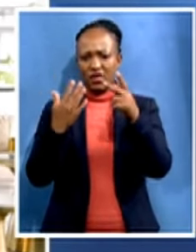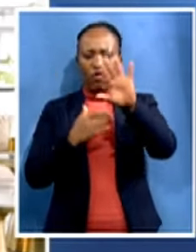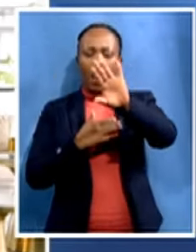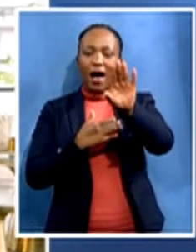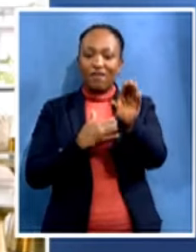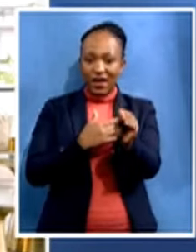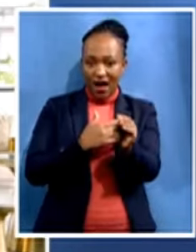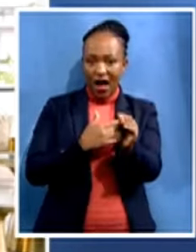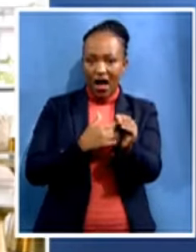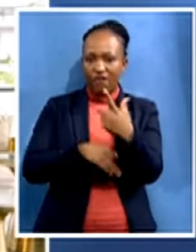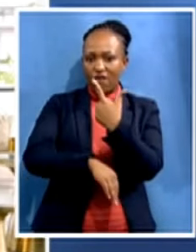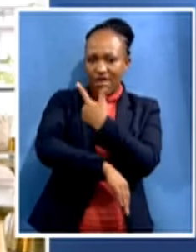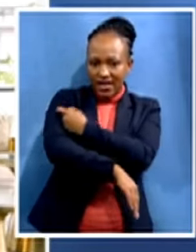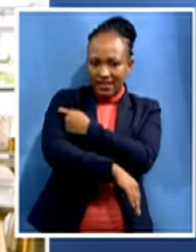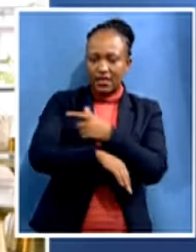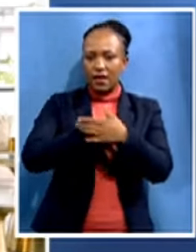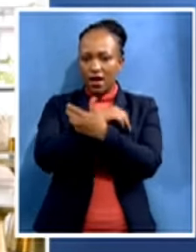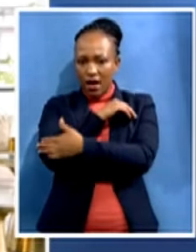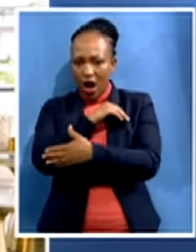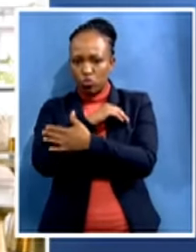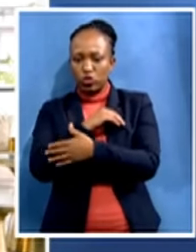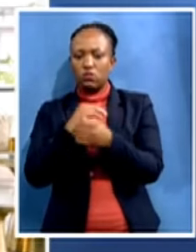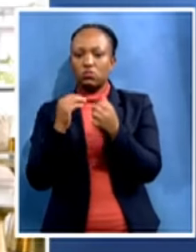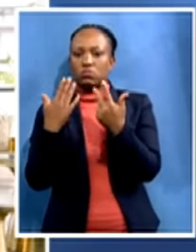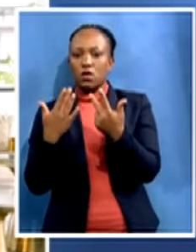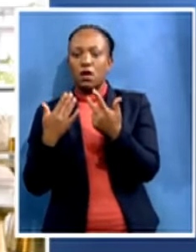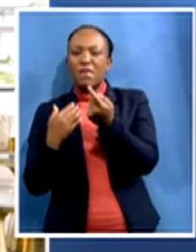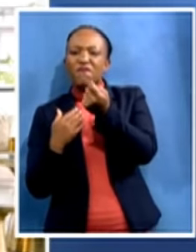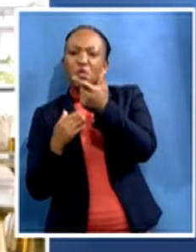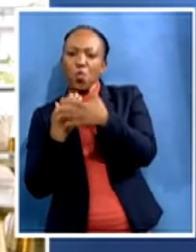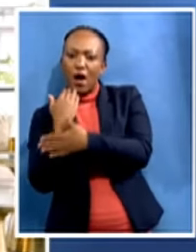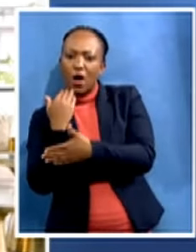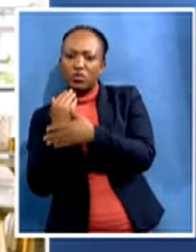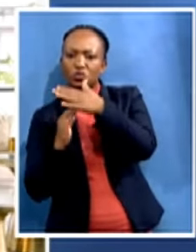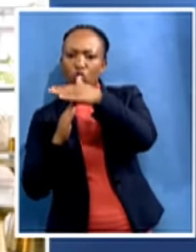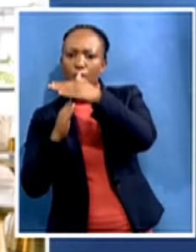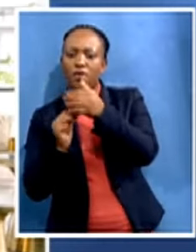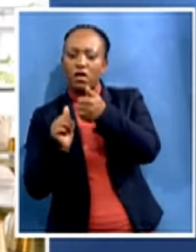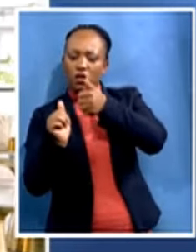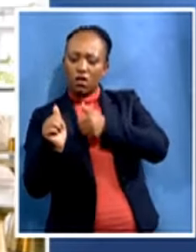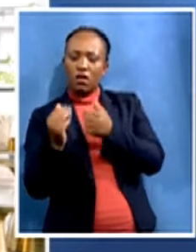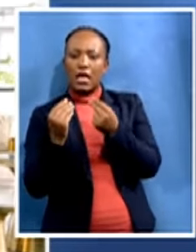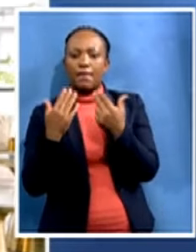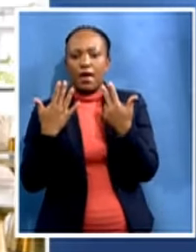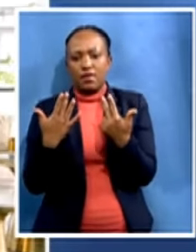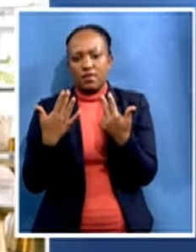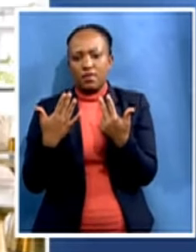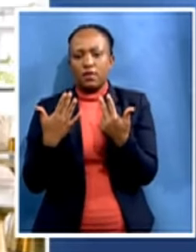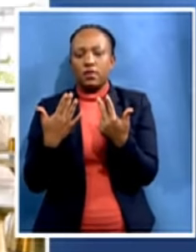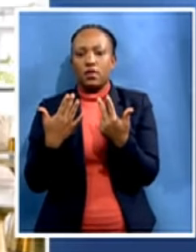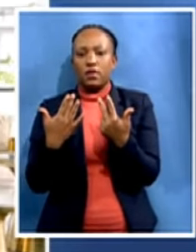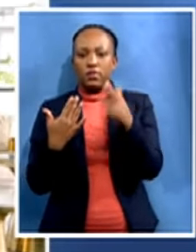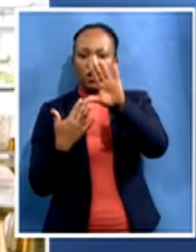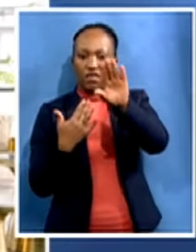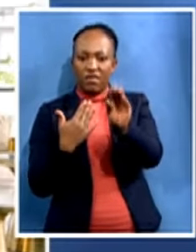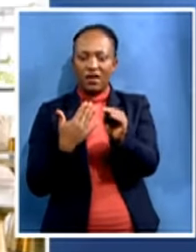with just a few countries above us. So the majority of countries in the continent are actually far, far, far behind us.